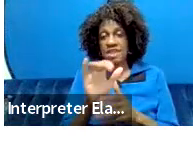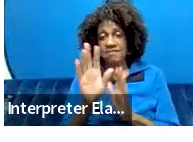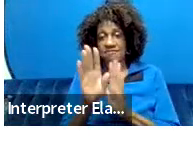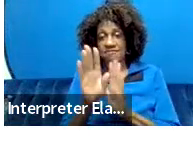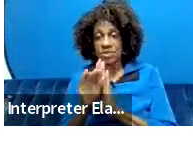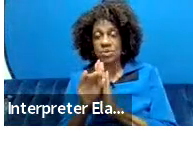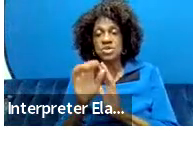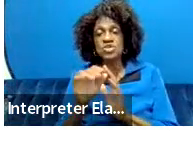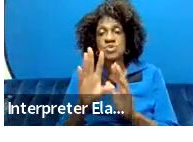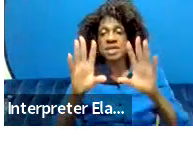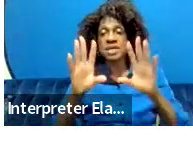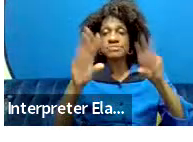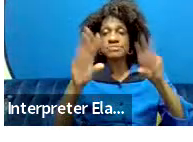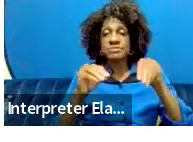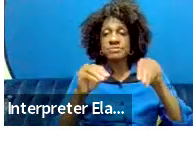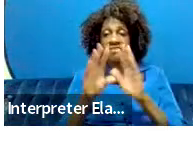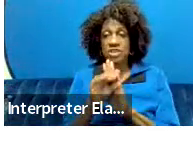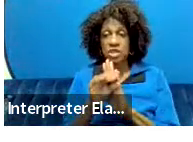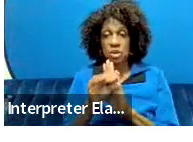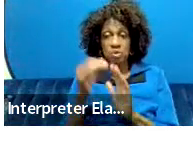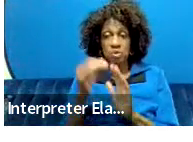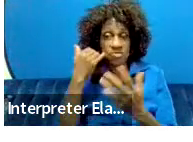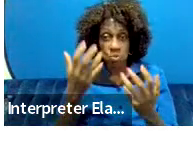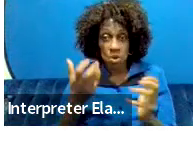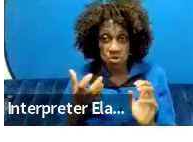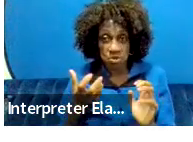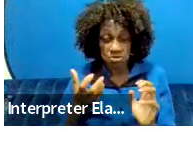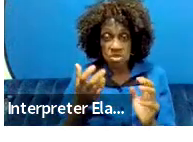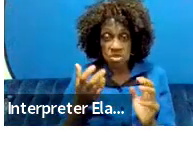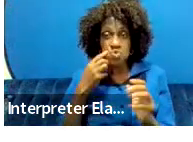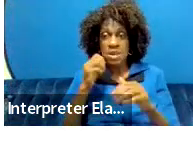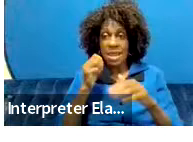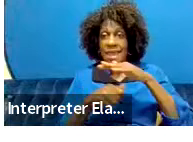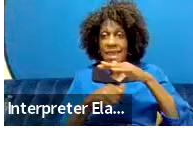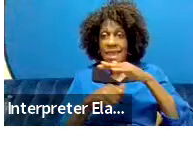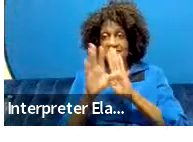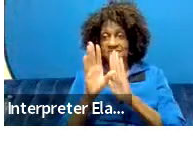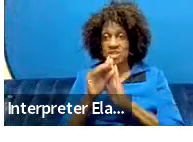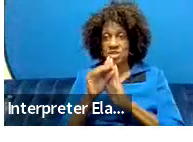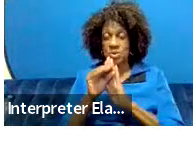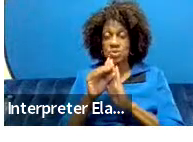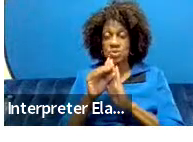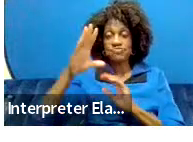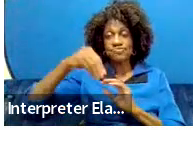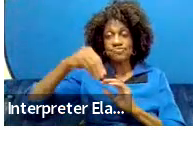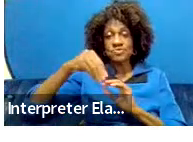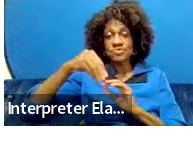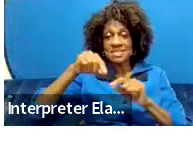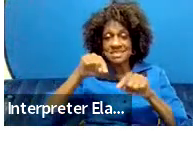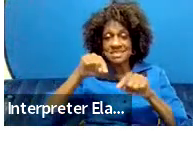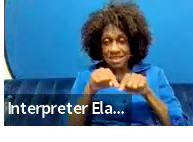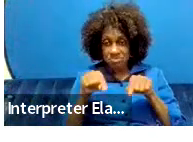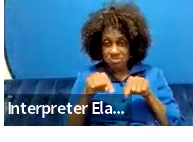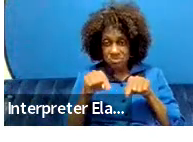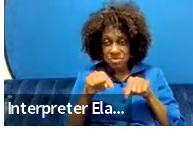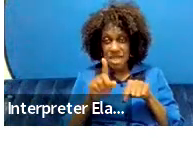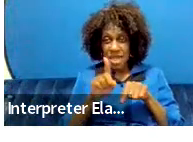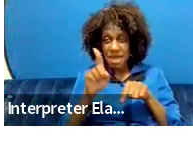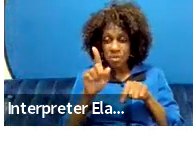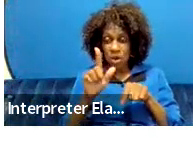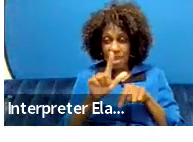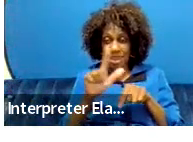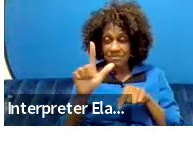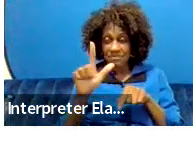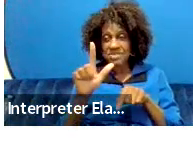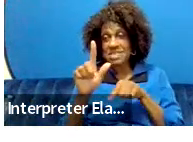can also close the video altogether if you want to. You want to hide the video, just close using the little underline symbol in the upper left-hand corner